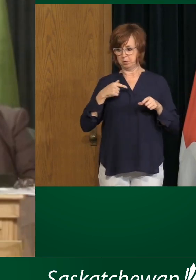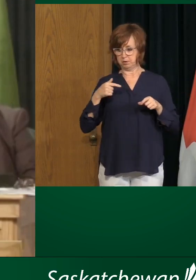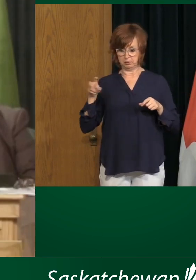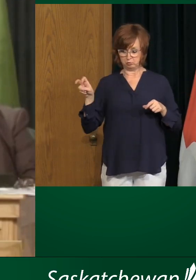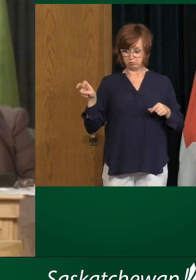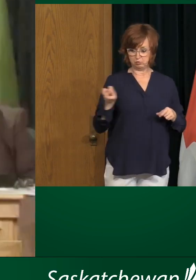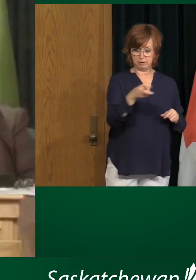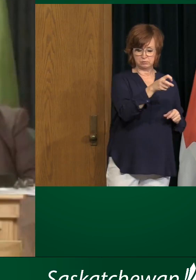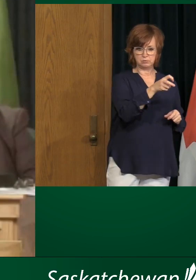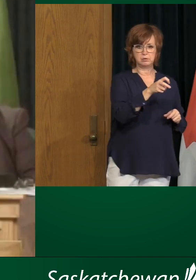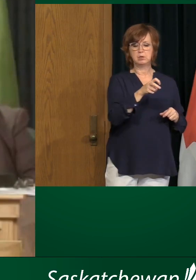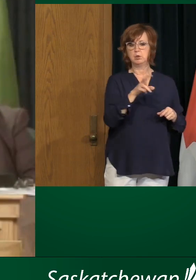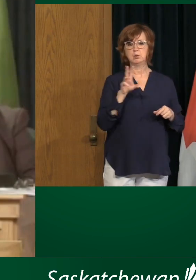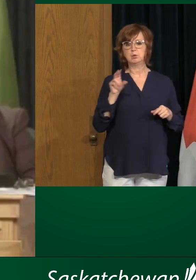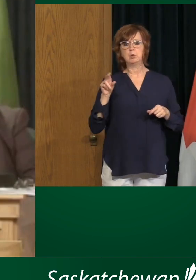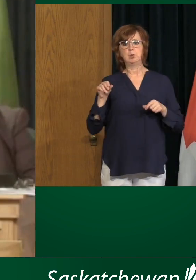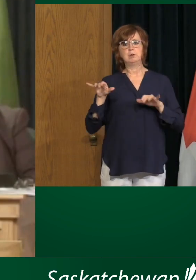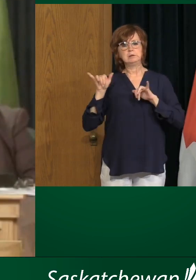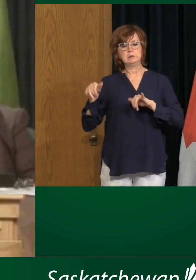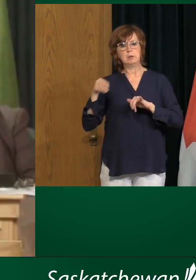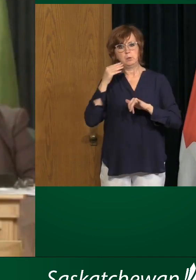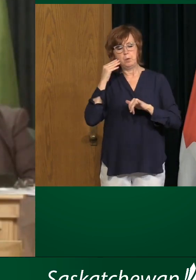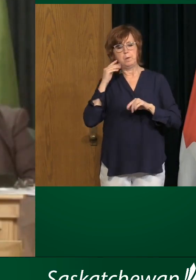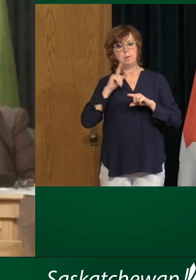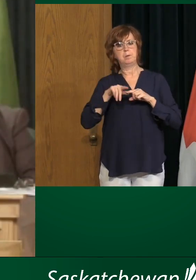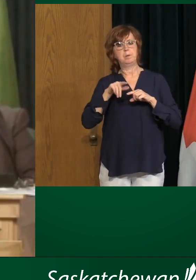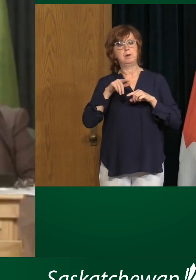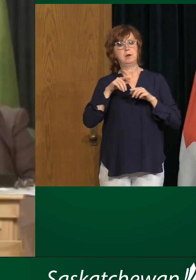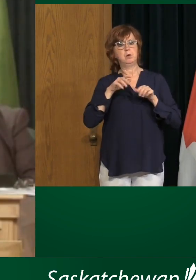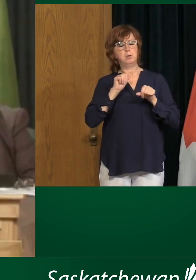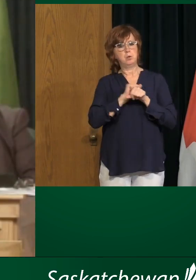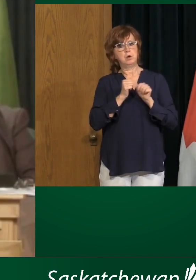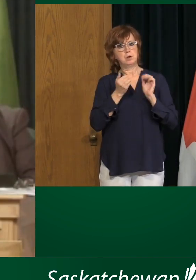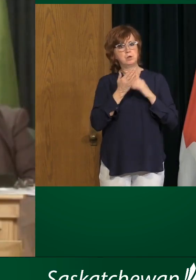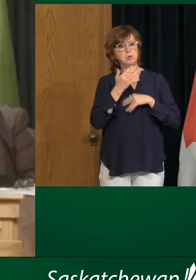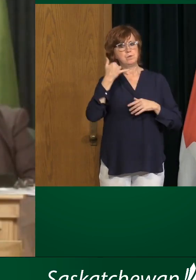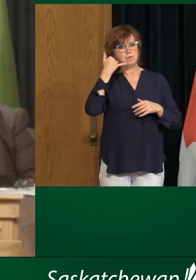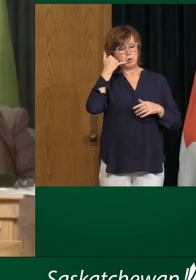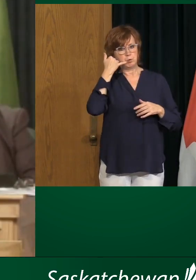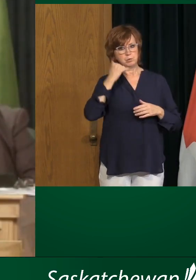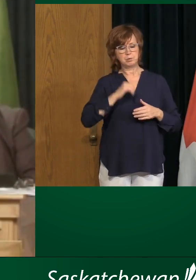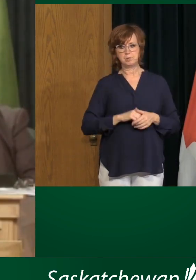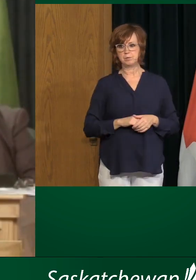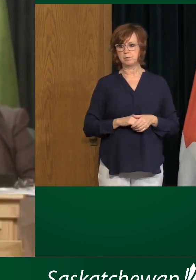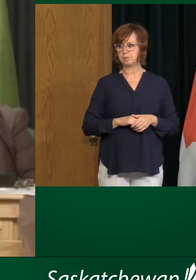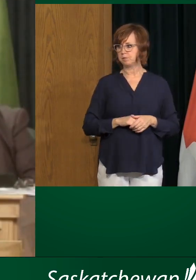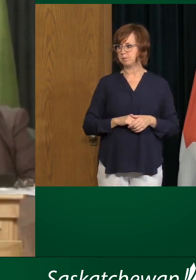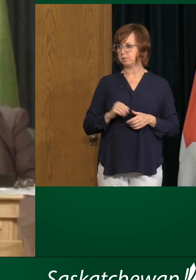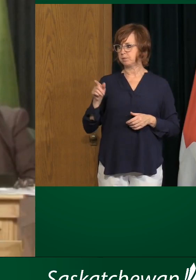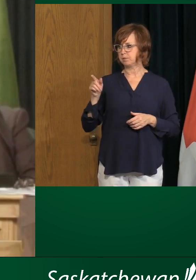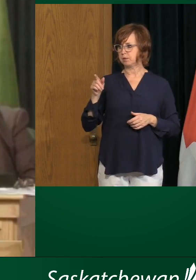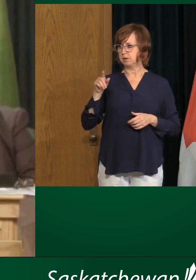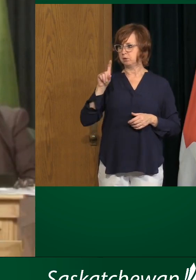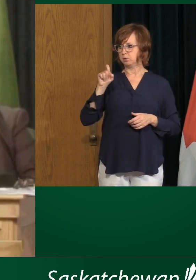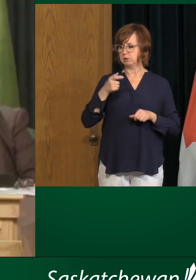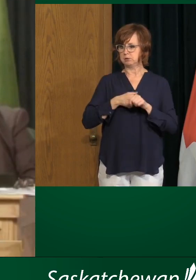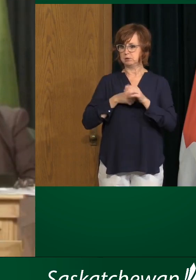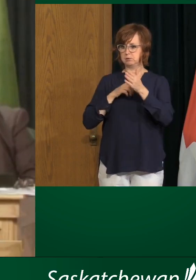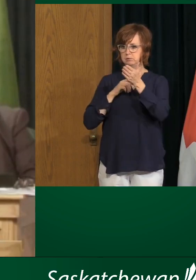in the accommodations needs for the total north as accommodating staff that would be going up there. There's another question in the